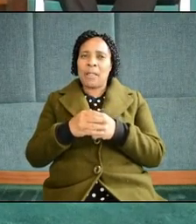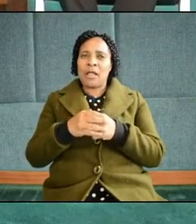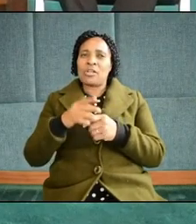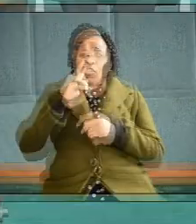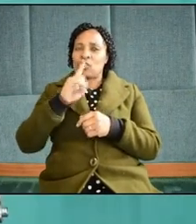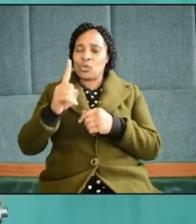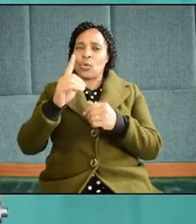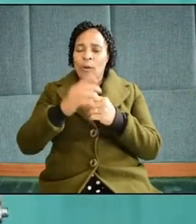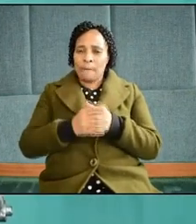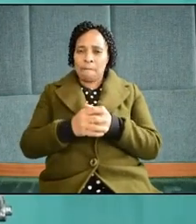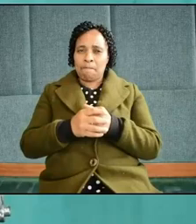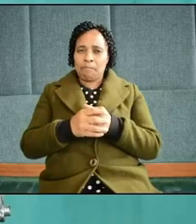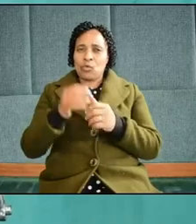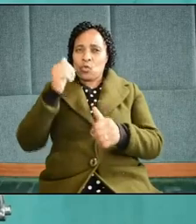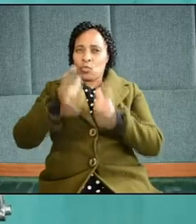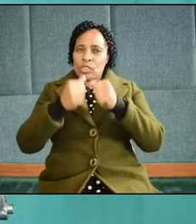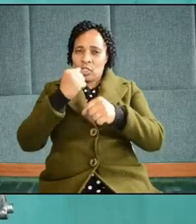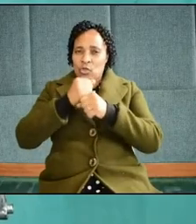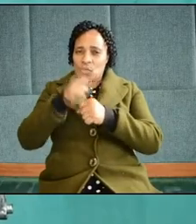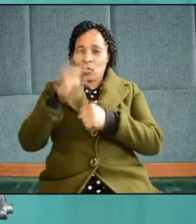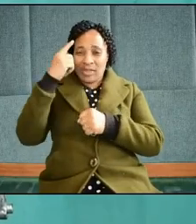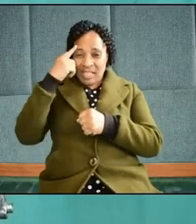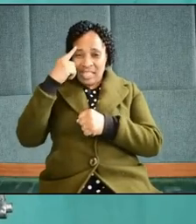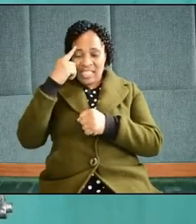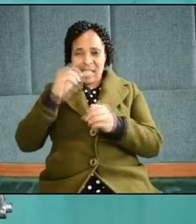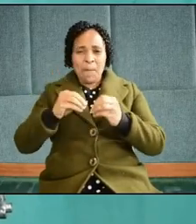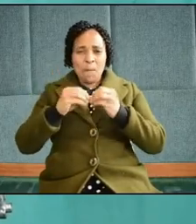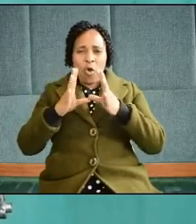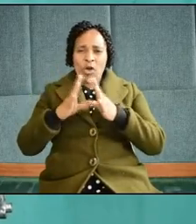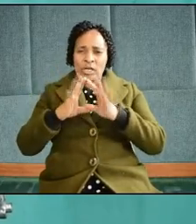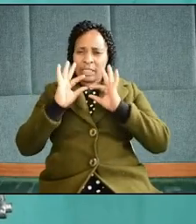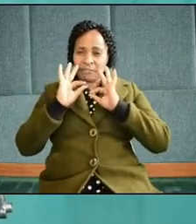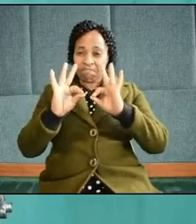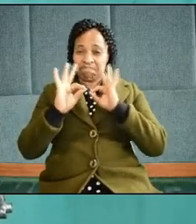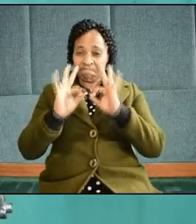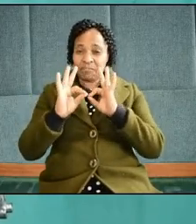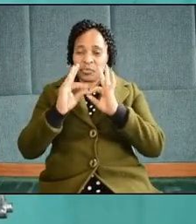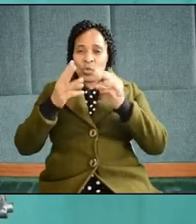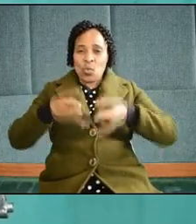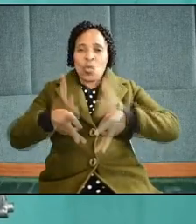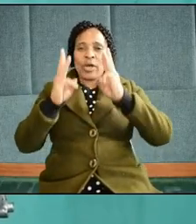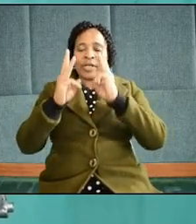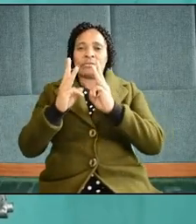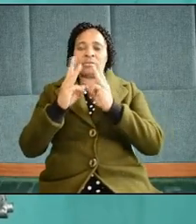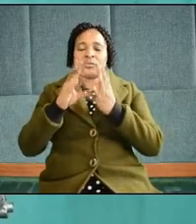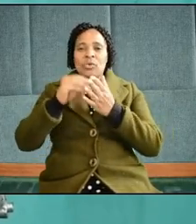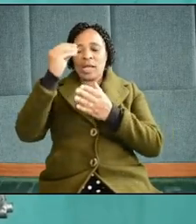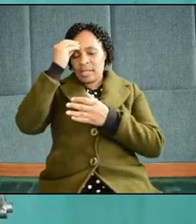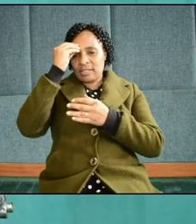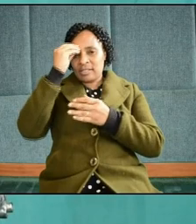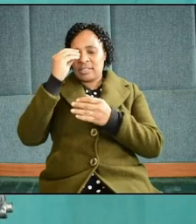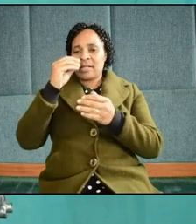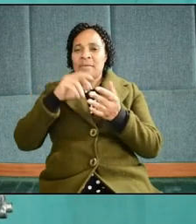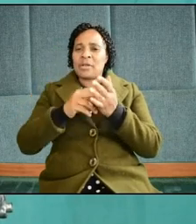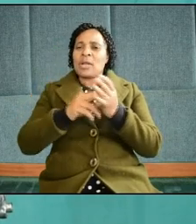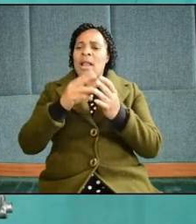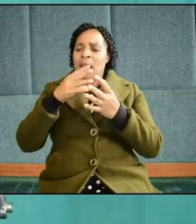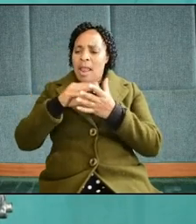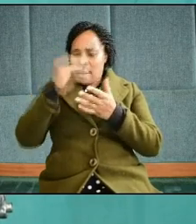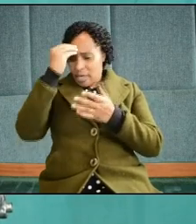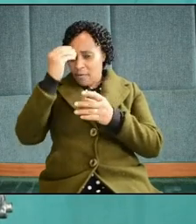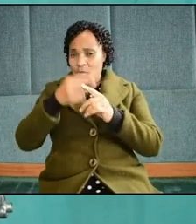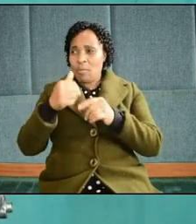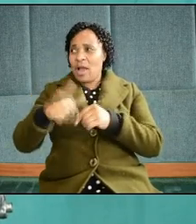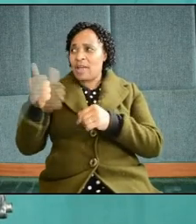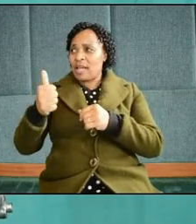So, which do you think is a more effective way to learn? Learning from others' mistakes or